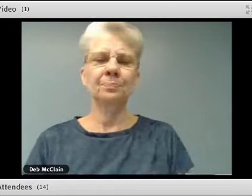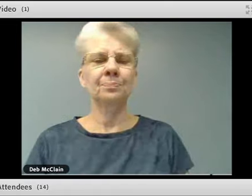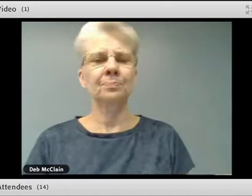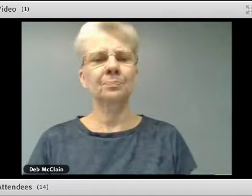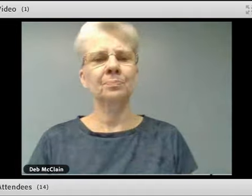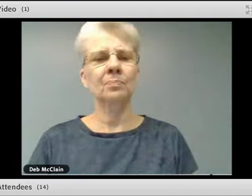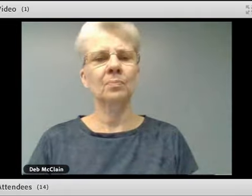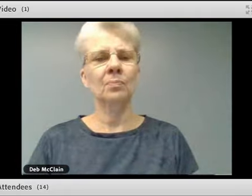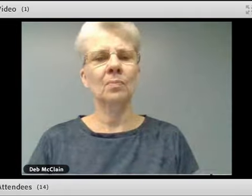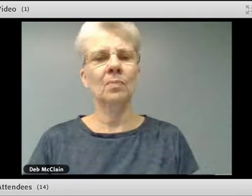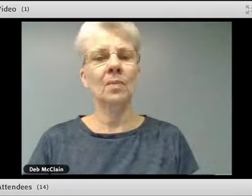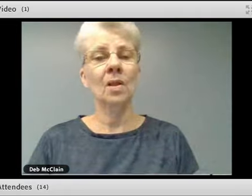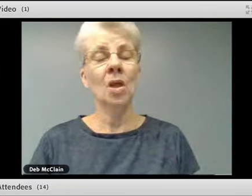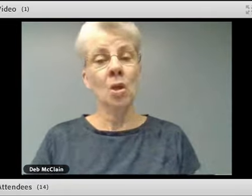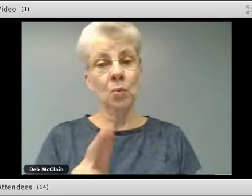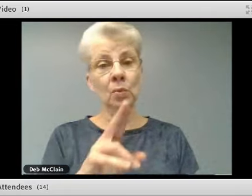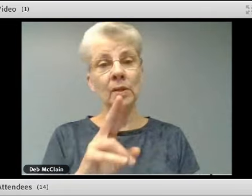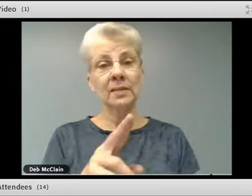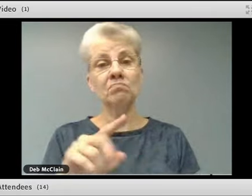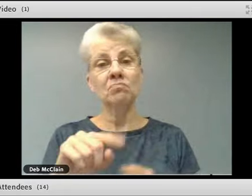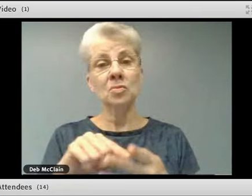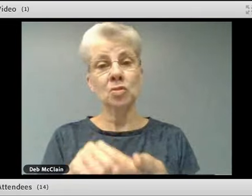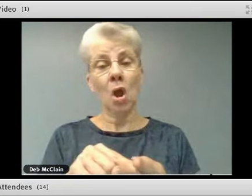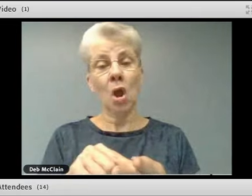So you can start